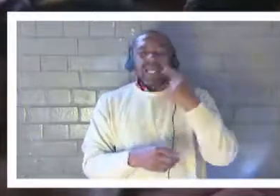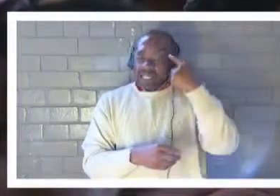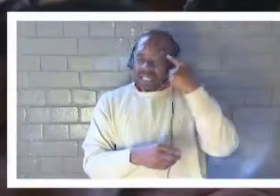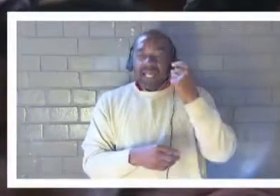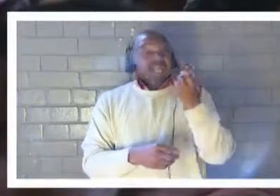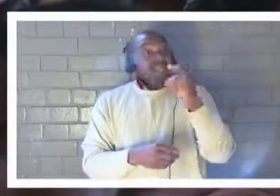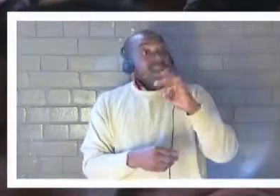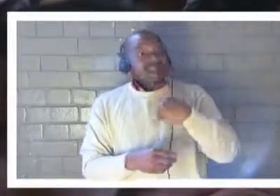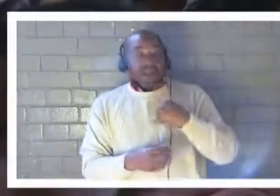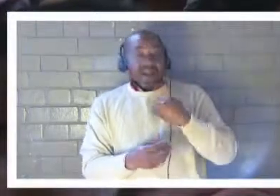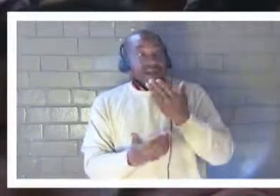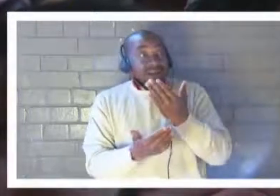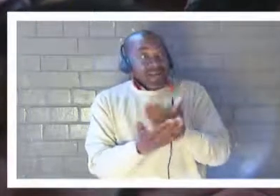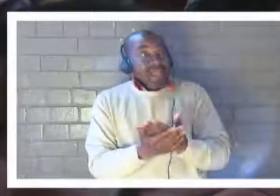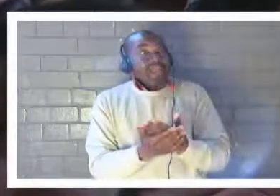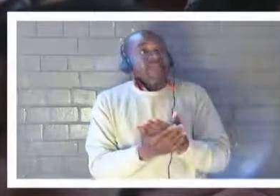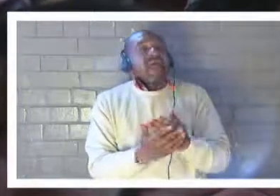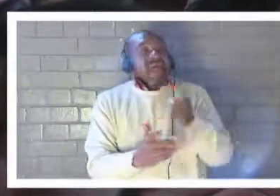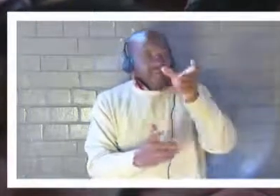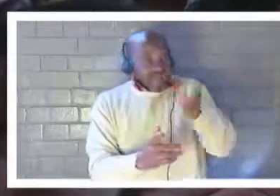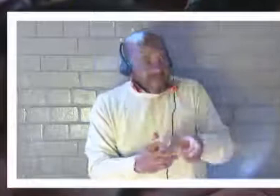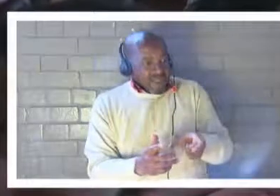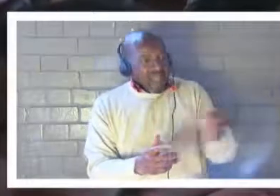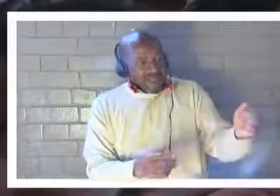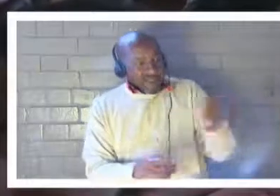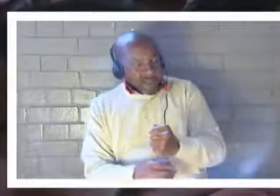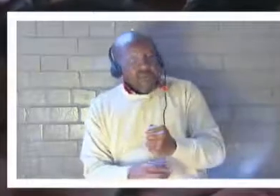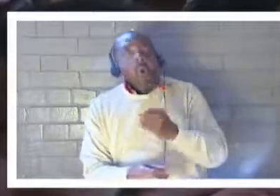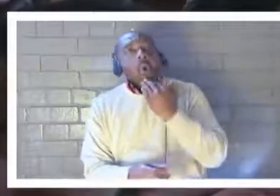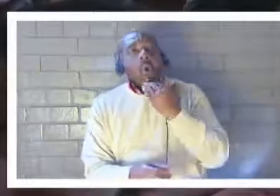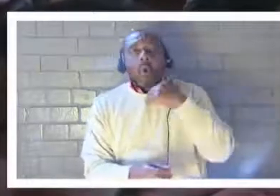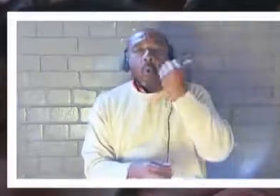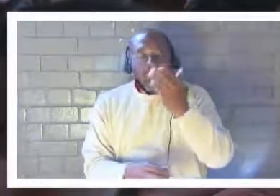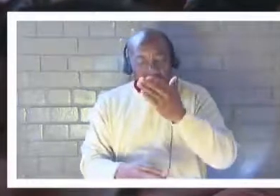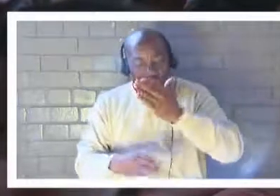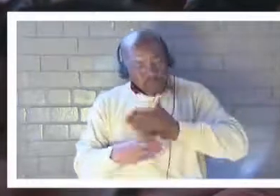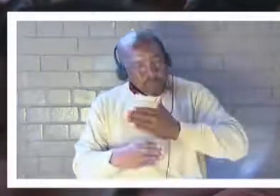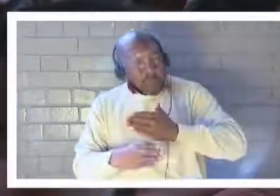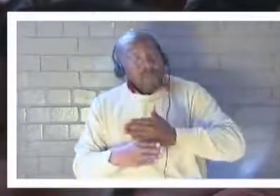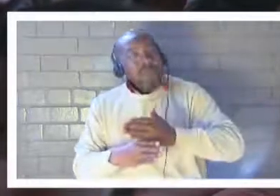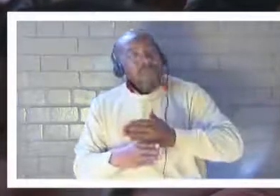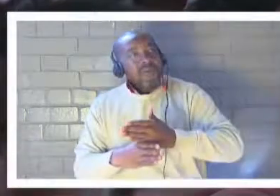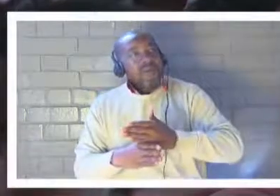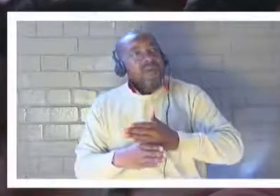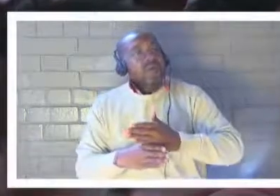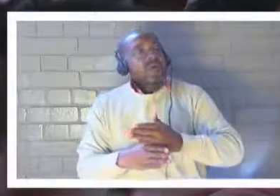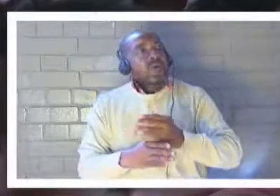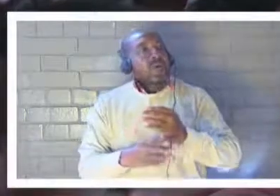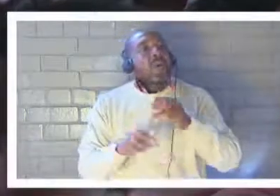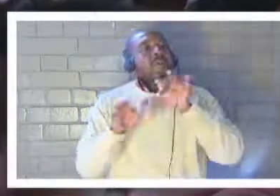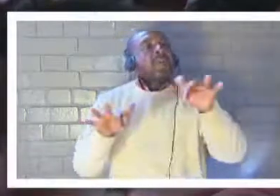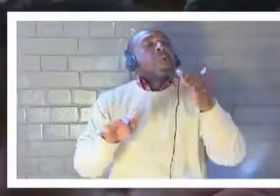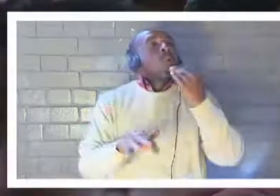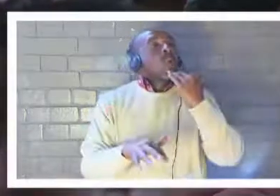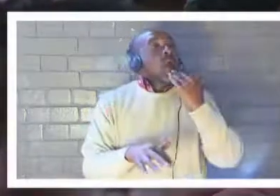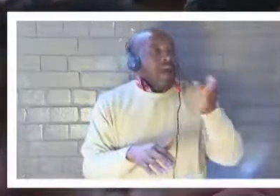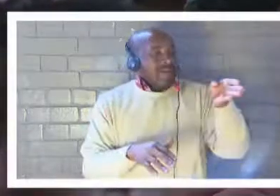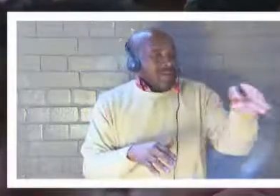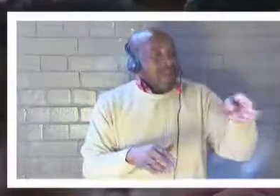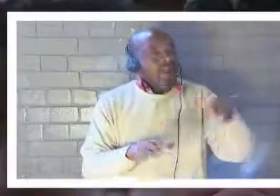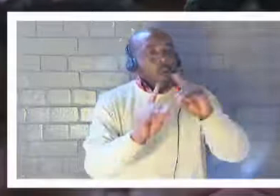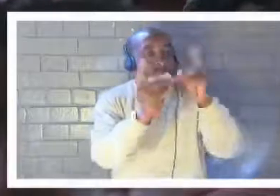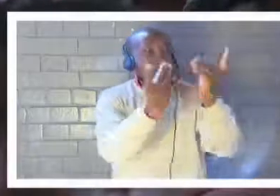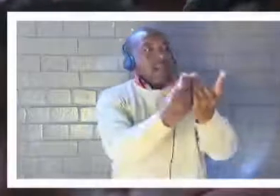work, over onto our staff establishment, where we can do the contracting and job descriptions with